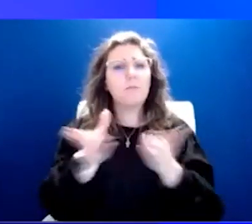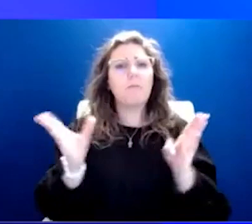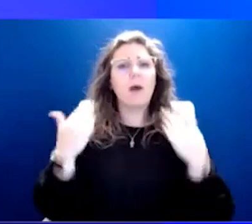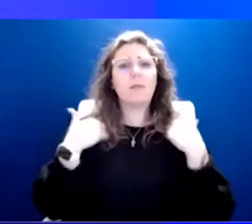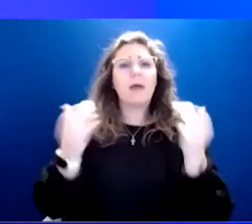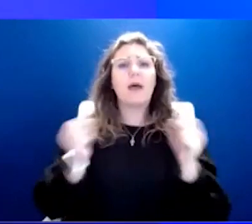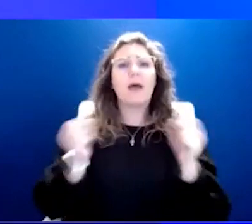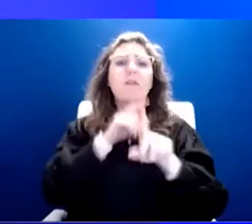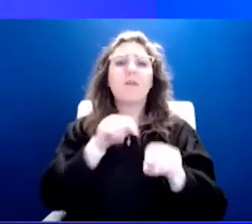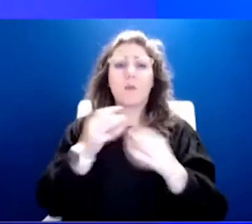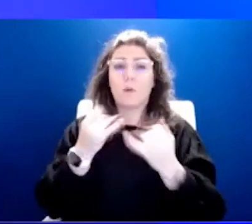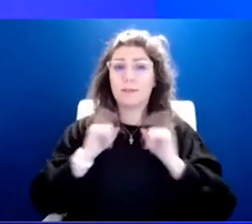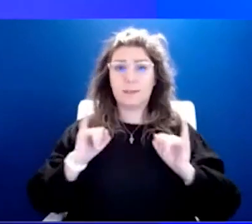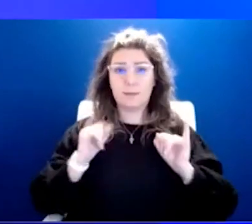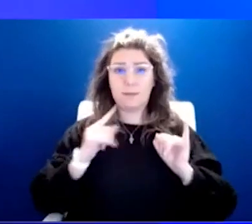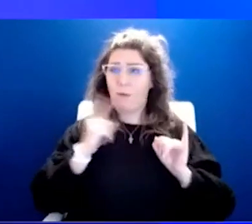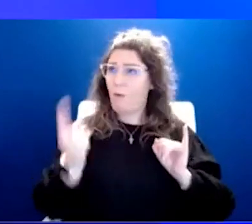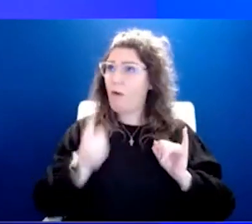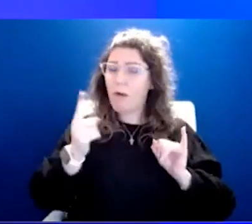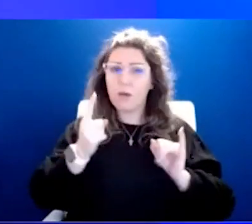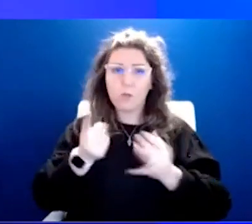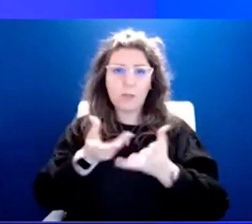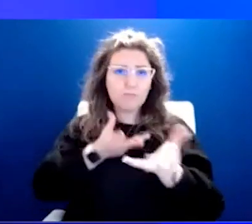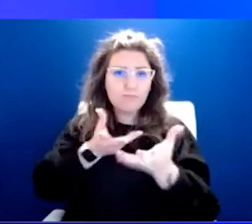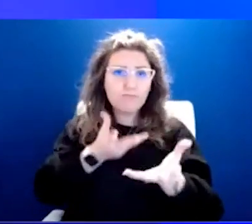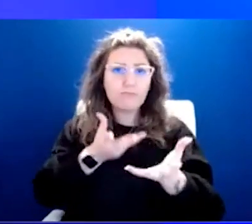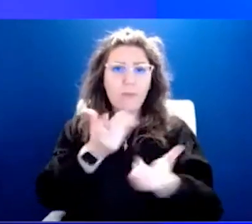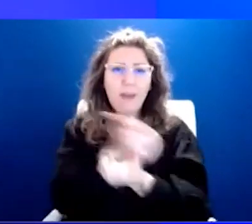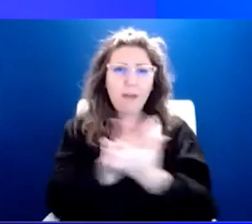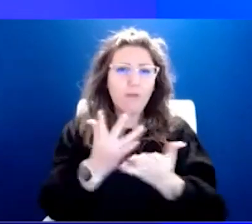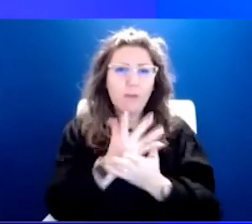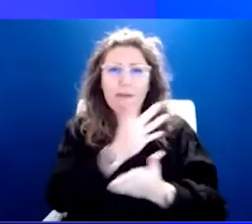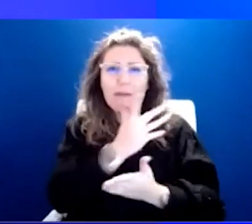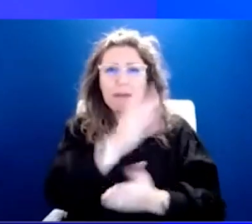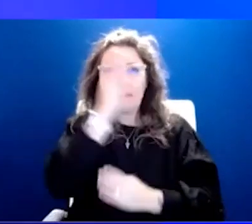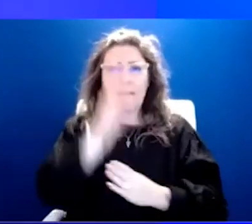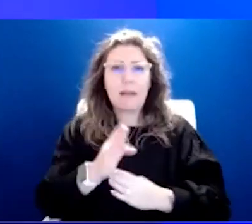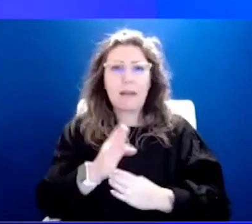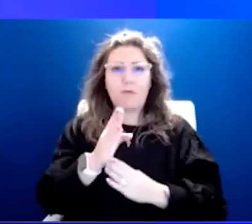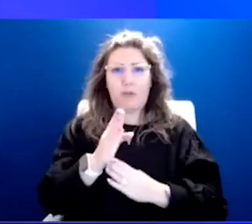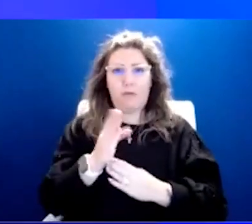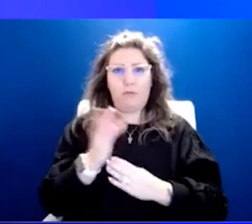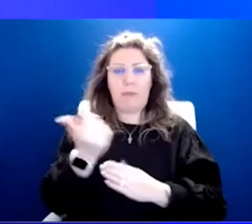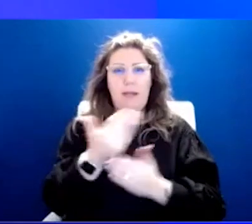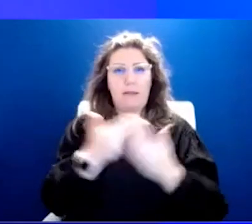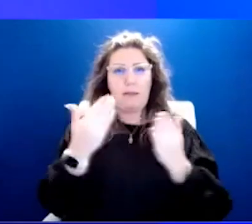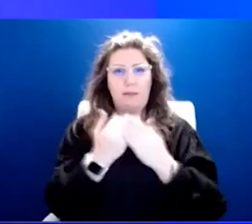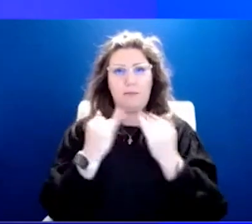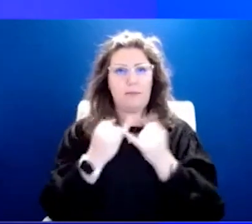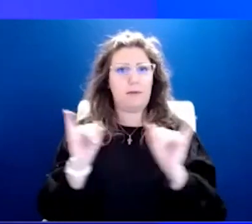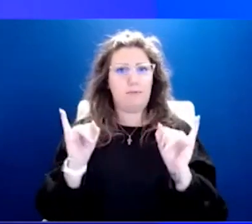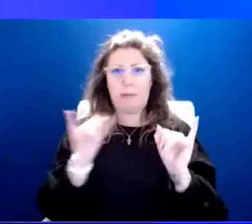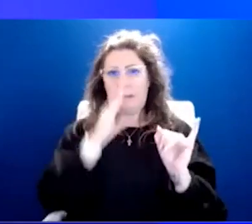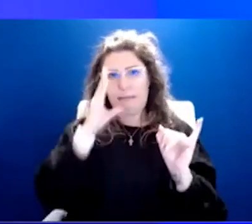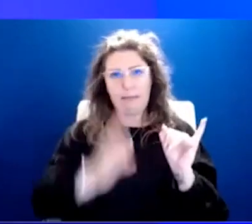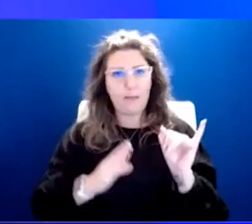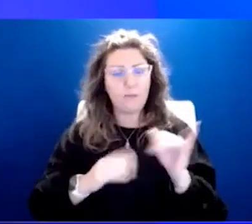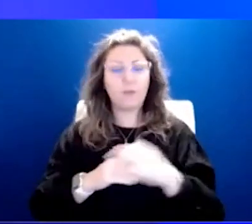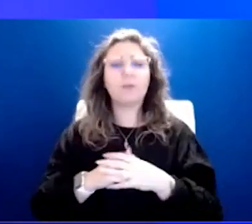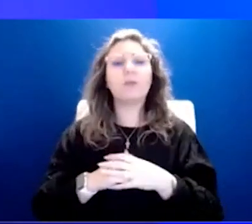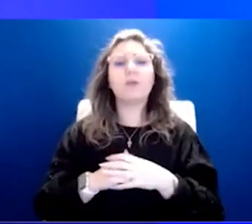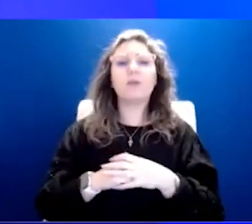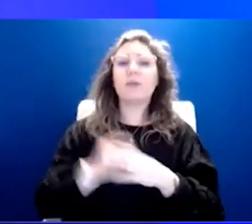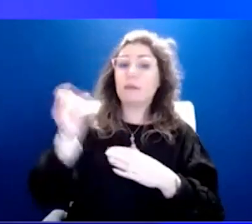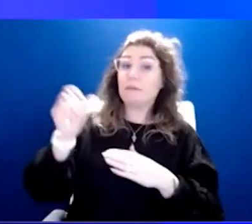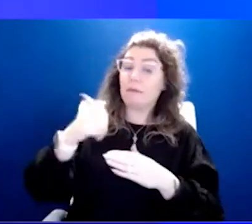always consulted with them in everything that I did. We never did anything independently ever. But I think that on the other hand, they